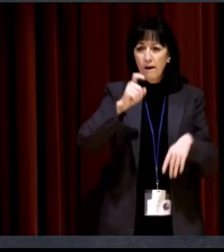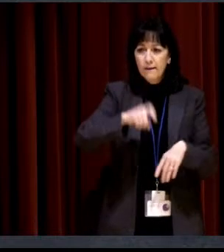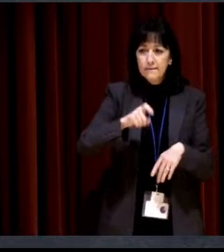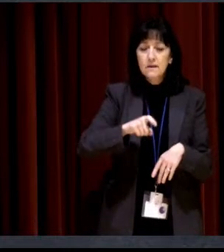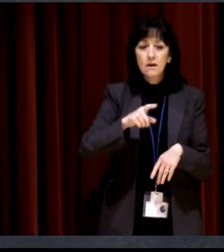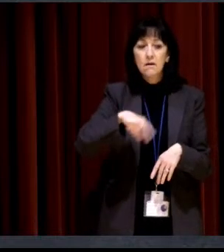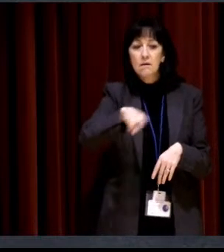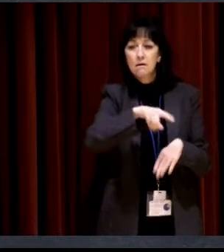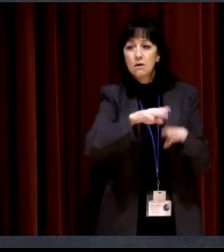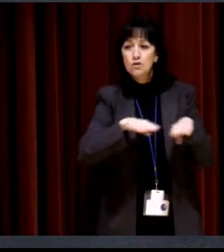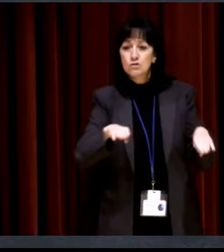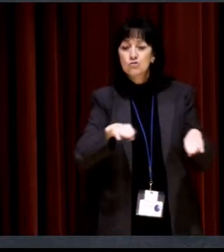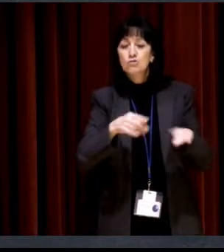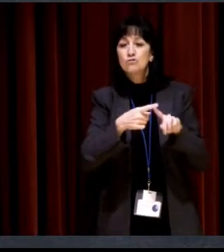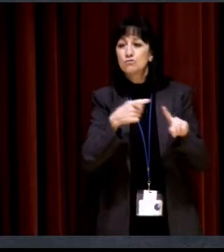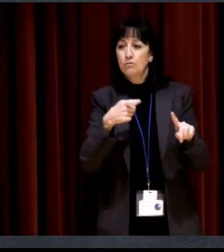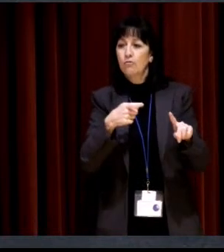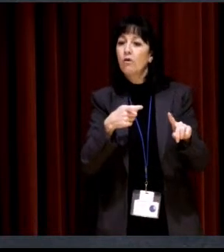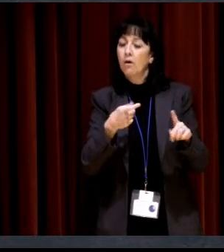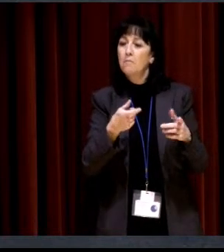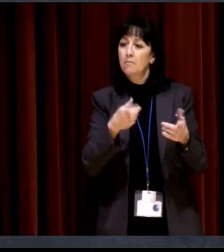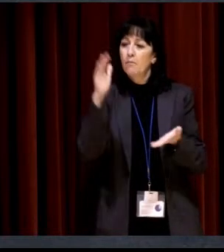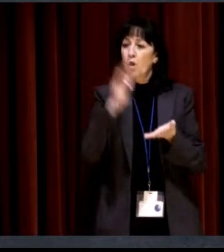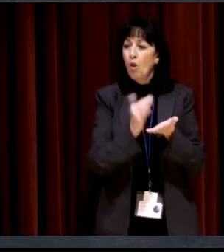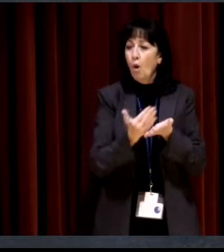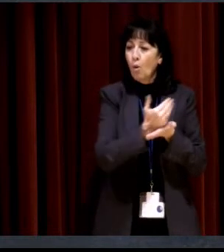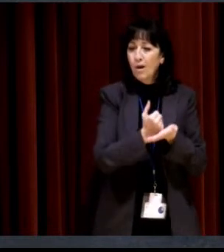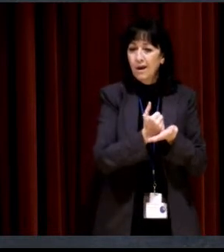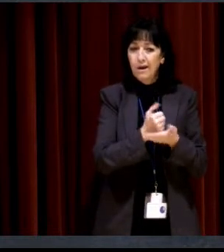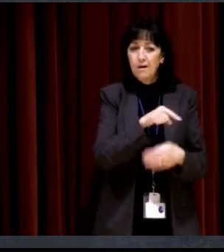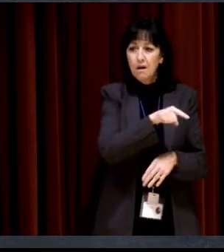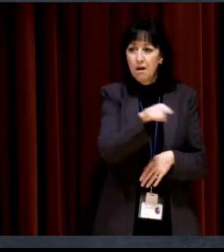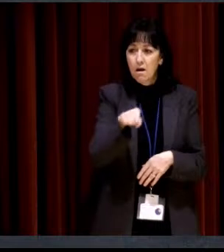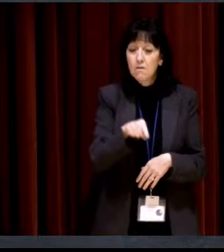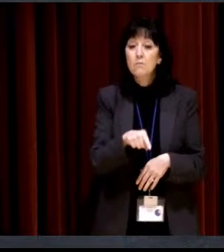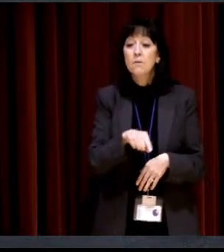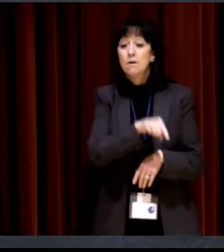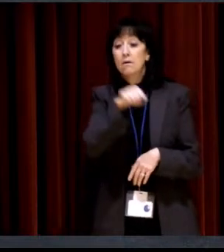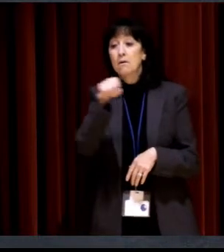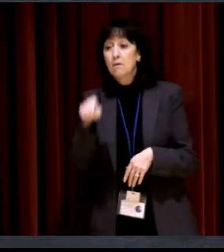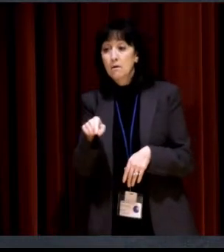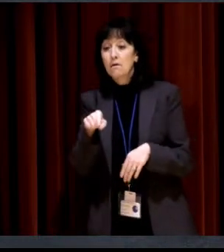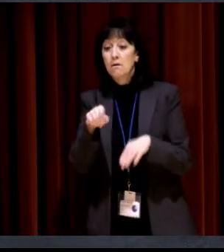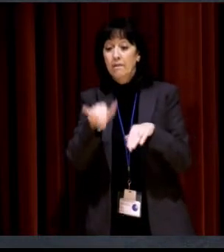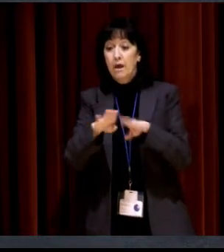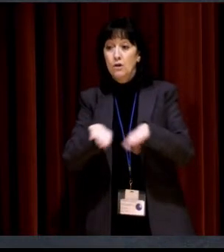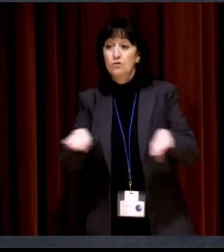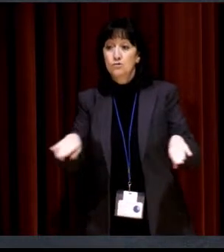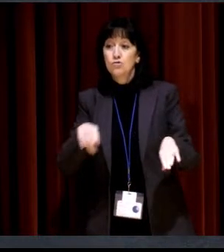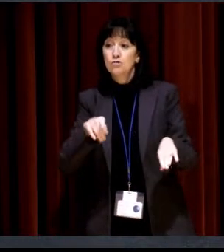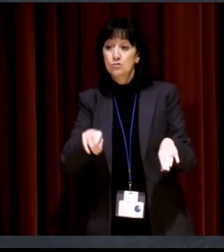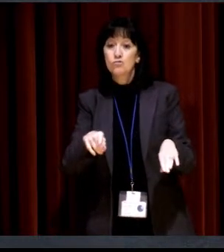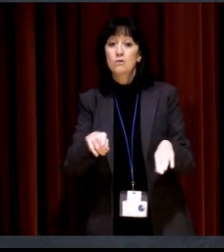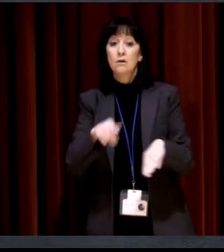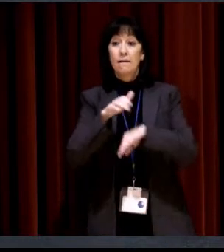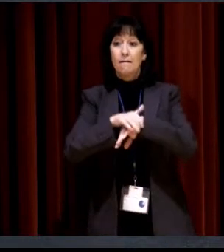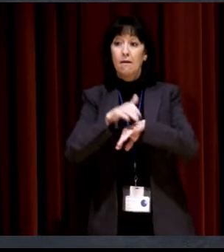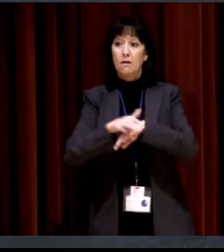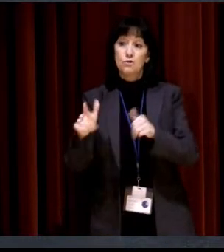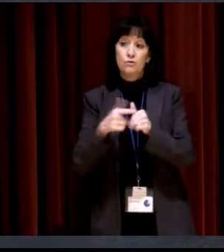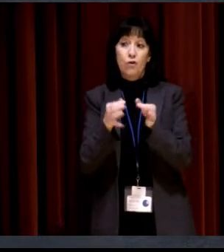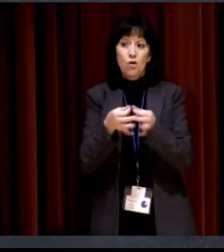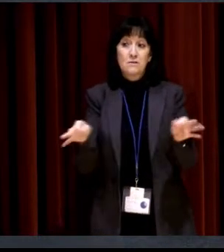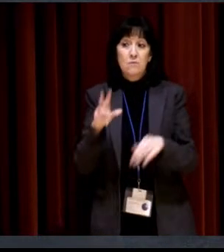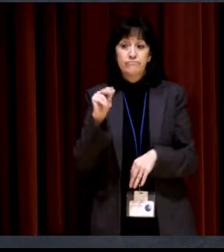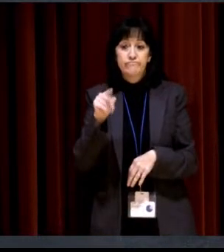low-income backgrounds and English learners so that there are more resources there. That's why we have additional resources for social, emotional